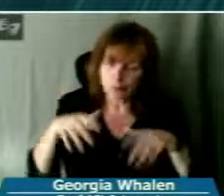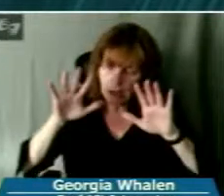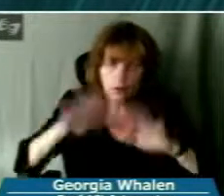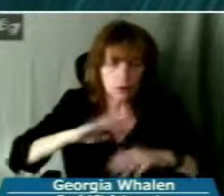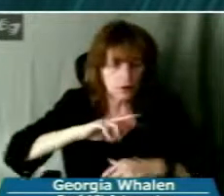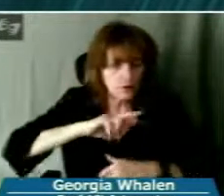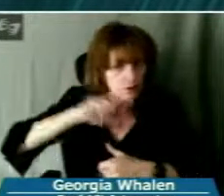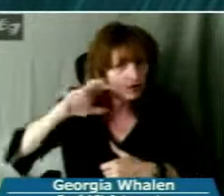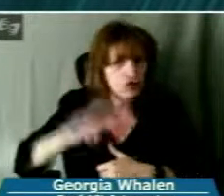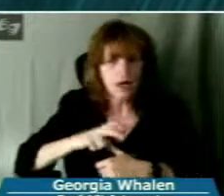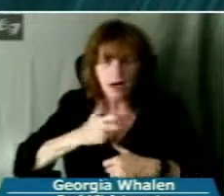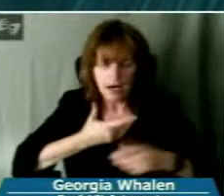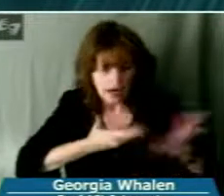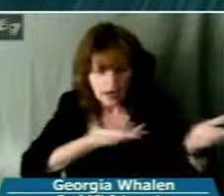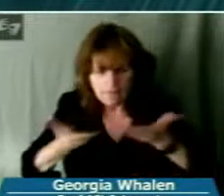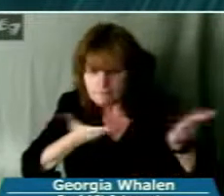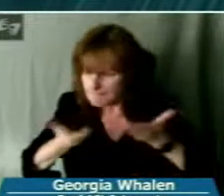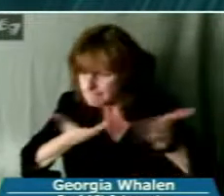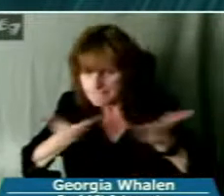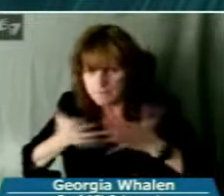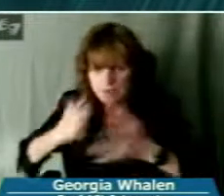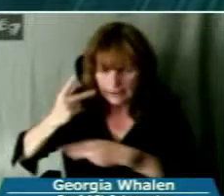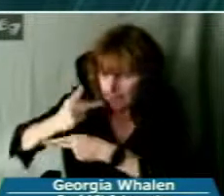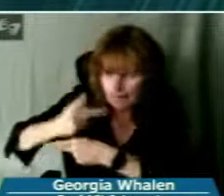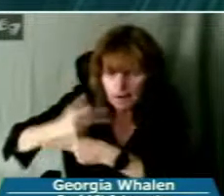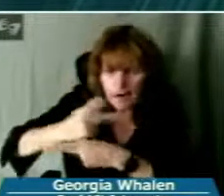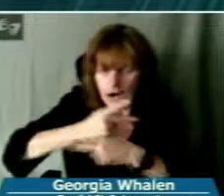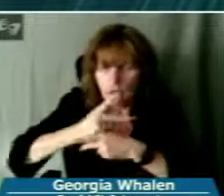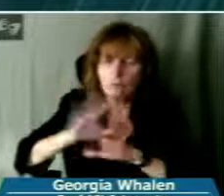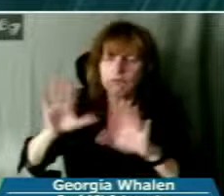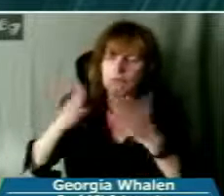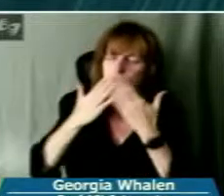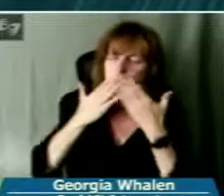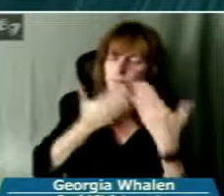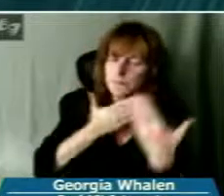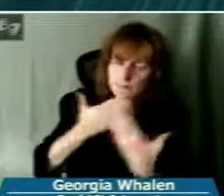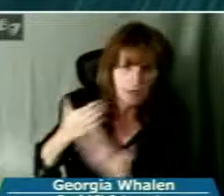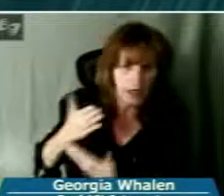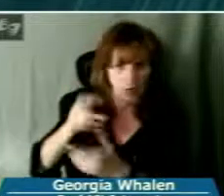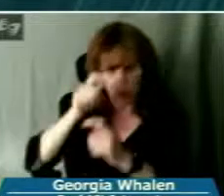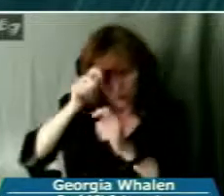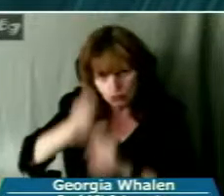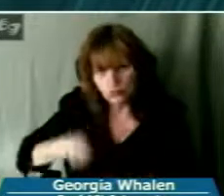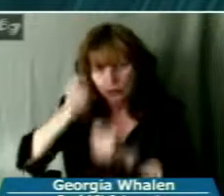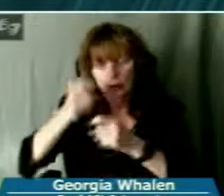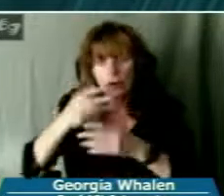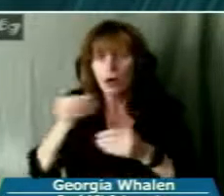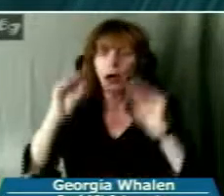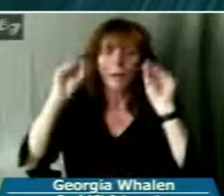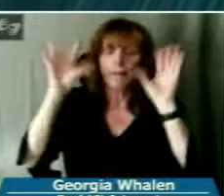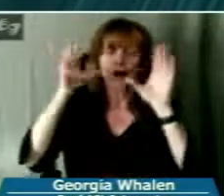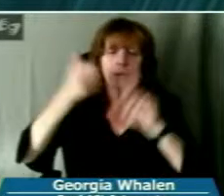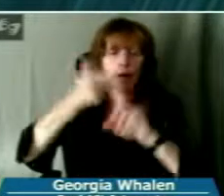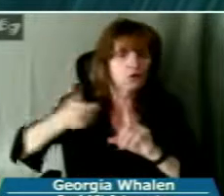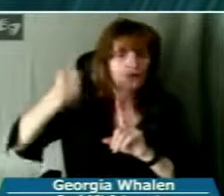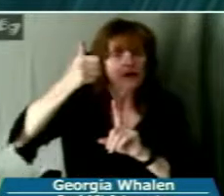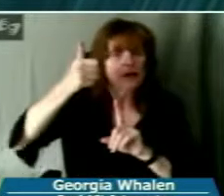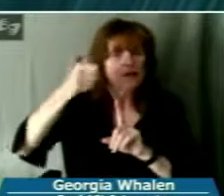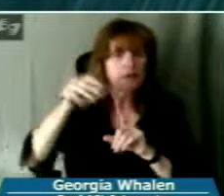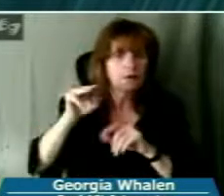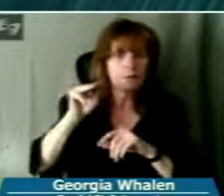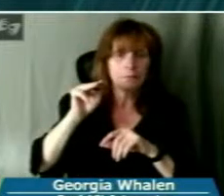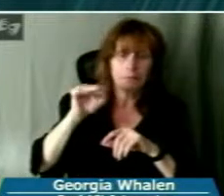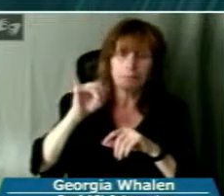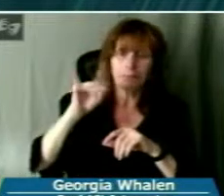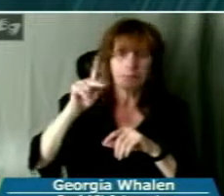of those involved and helping us through this. And I also want to pass on my thanks to our paramedic chief, Mike Sanderson, whose team actually